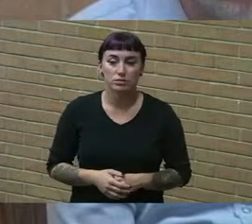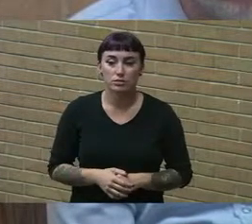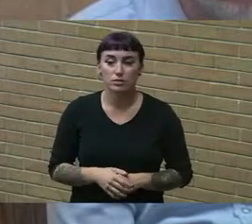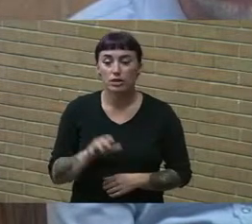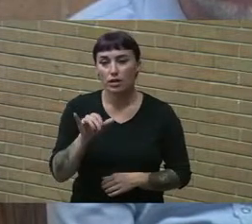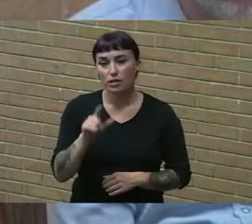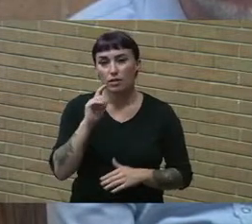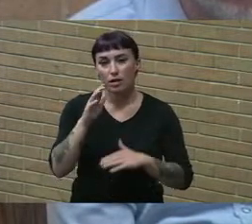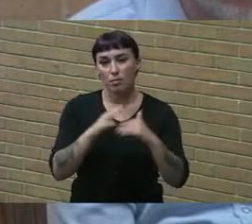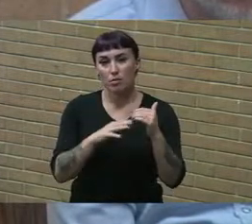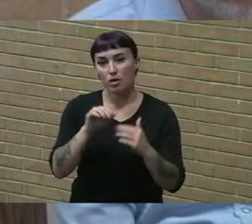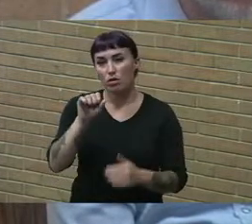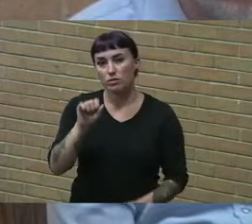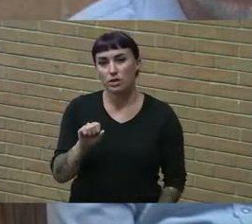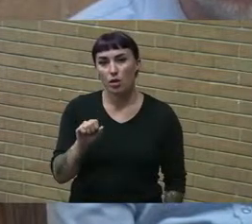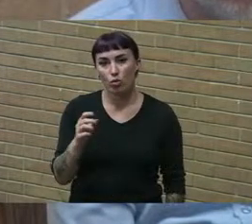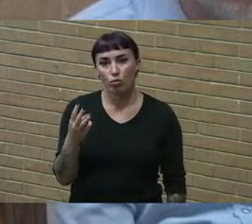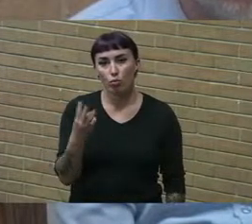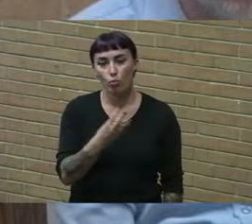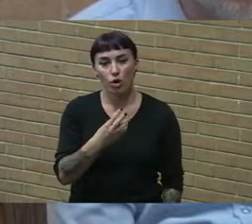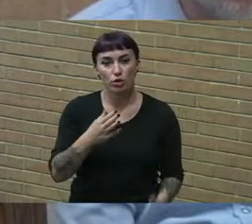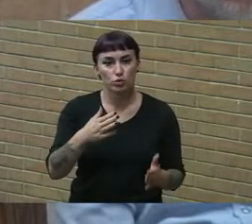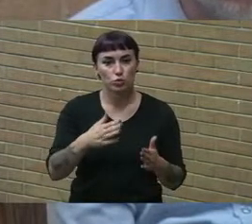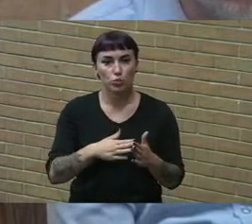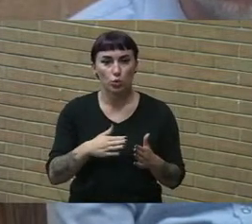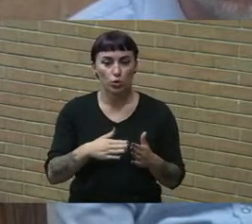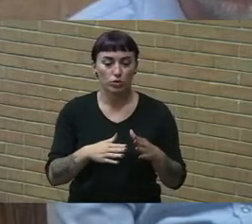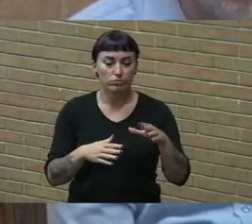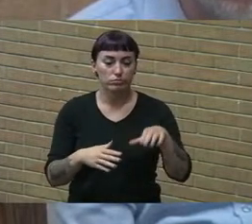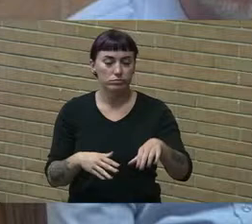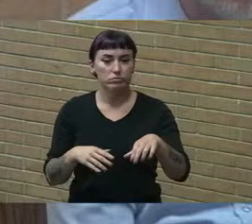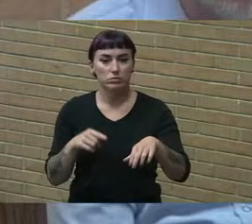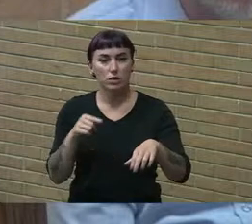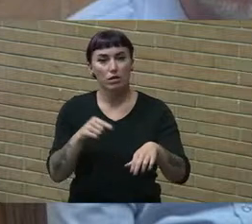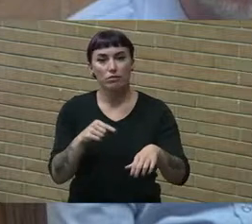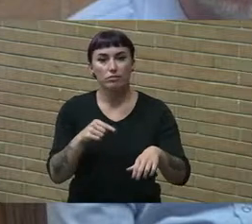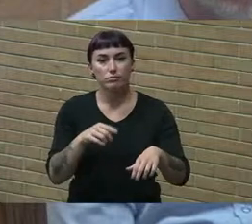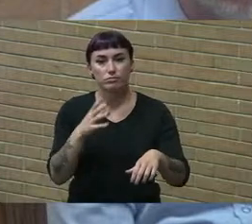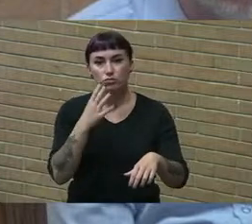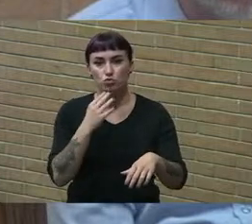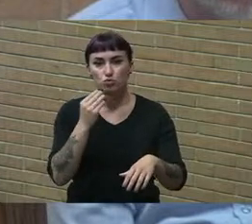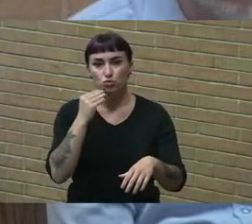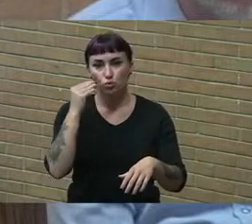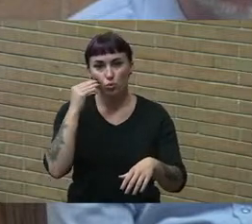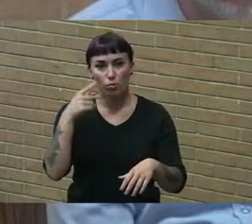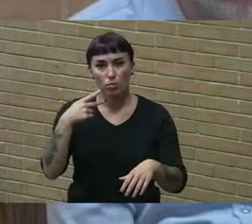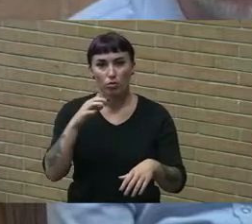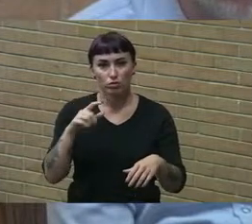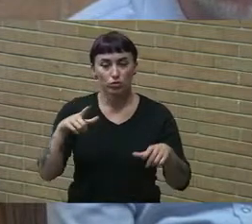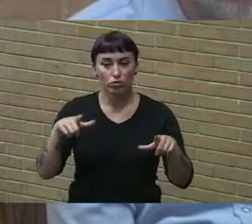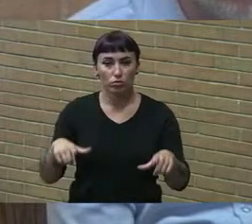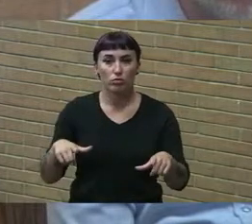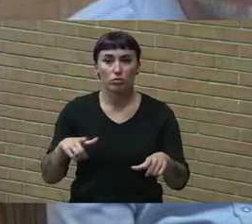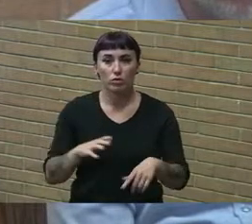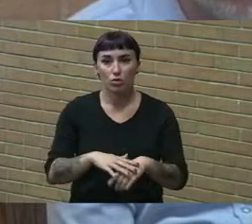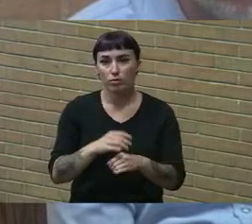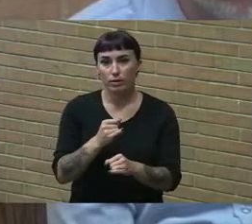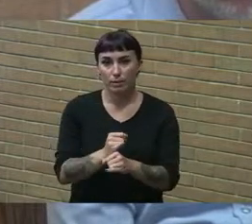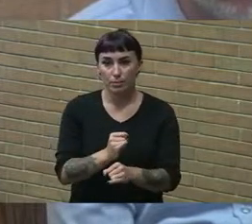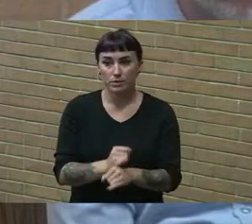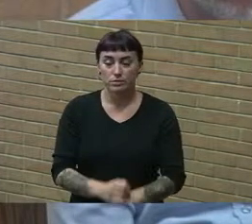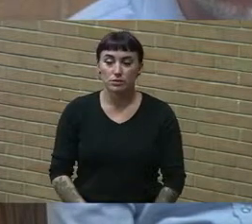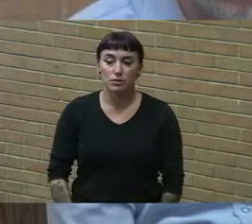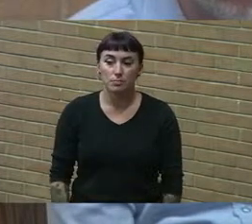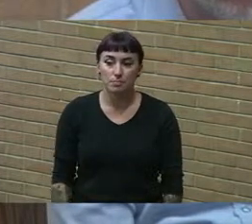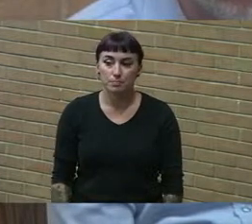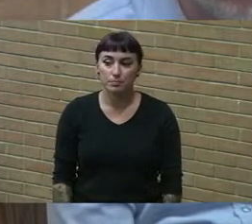the building at the southwest corner of the Jewish home parcel on this campus.